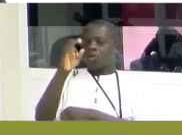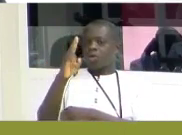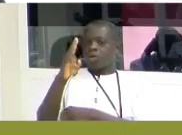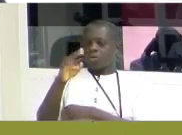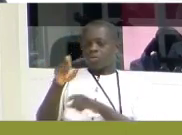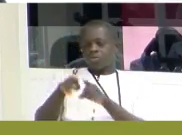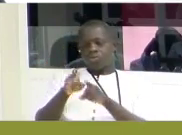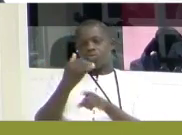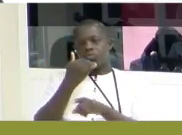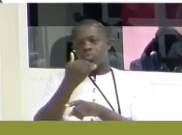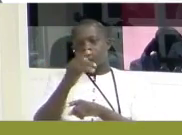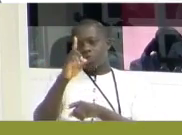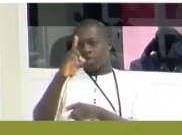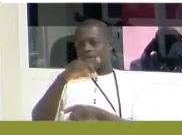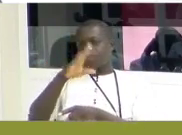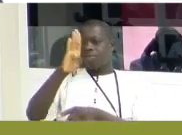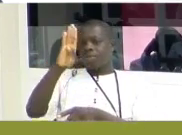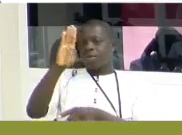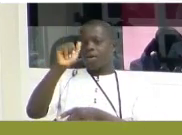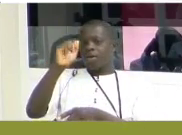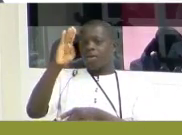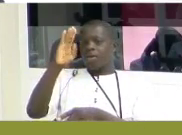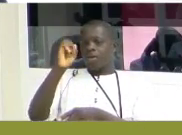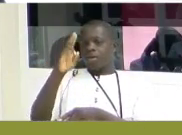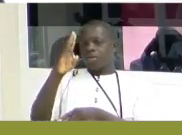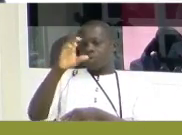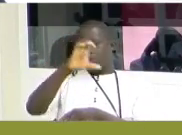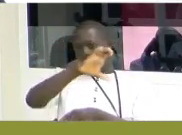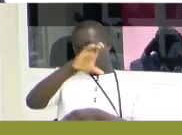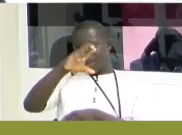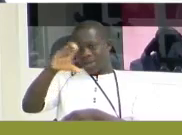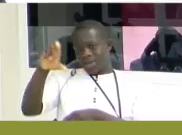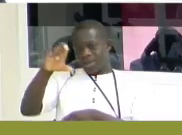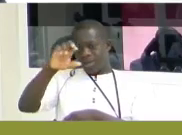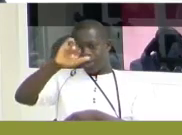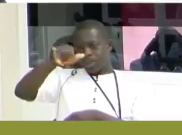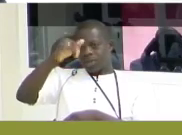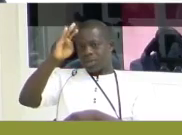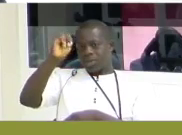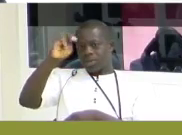Babukar Jeng came, escorted me to their office. That's the office next to Nuru's office.